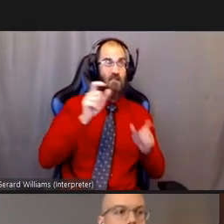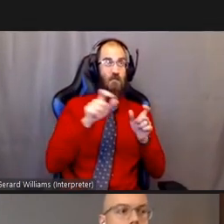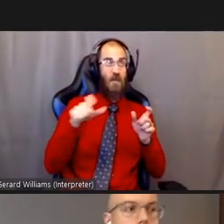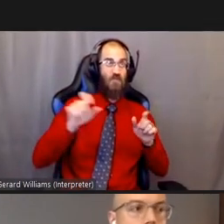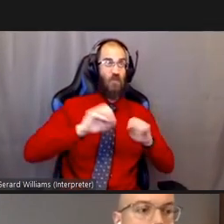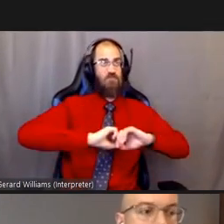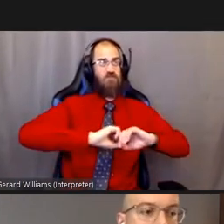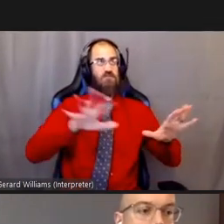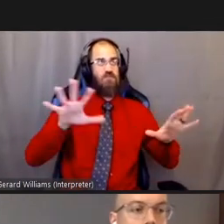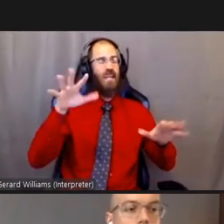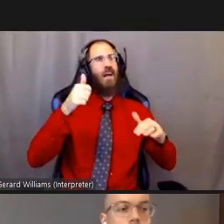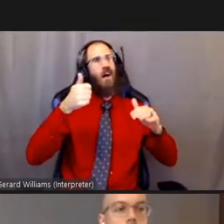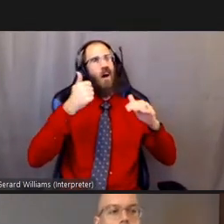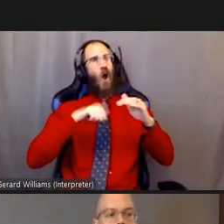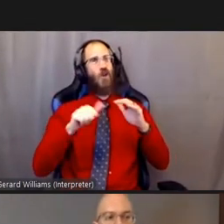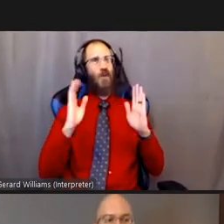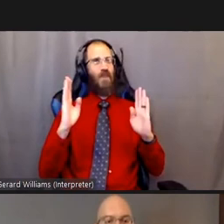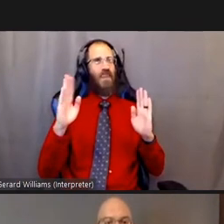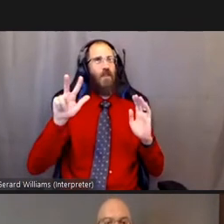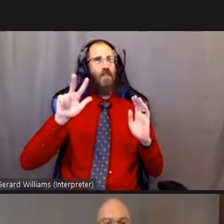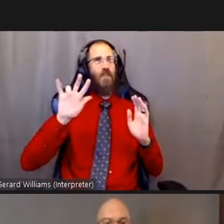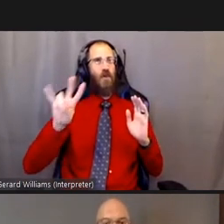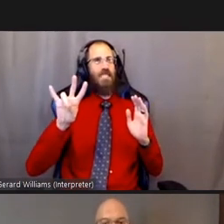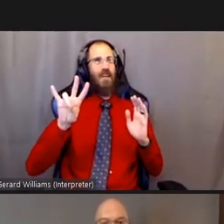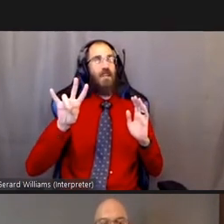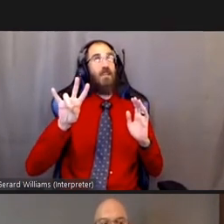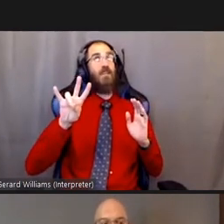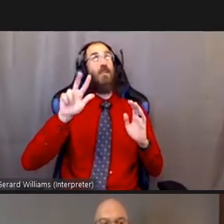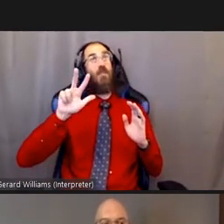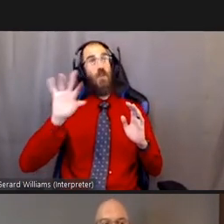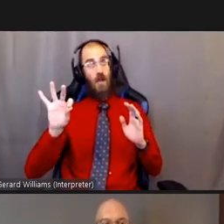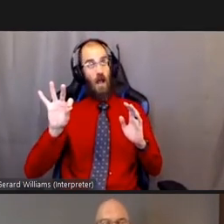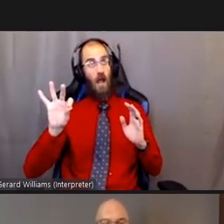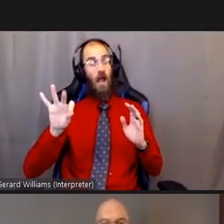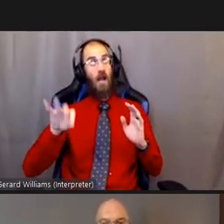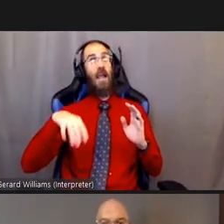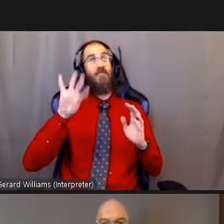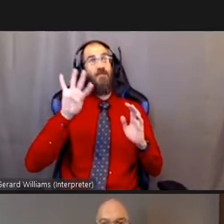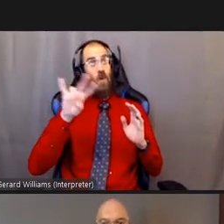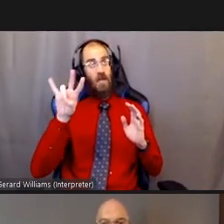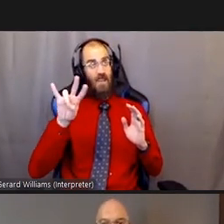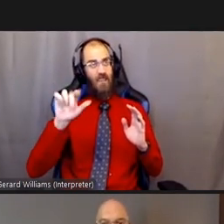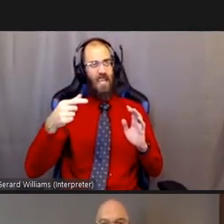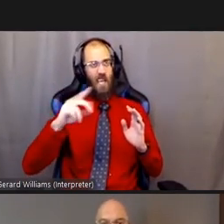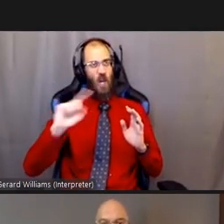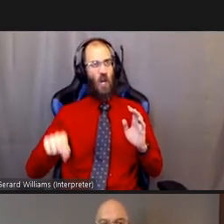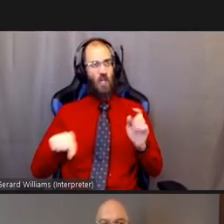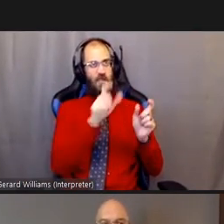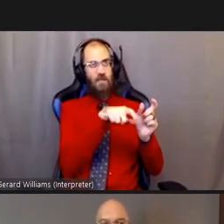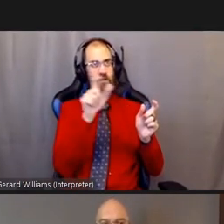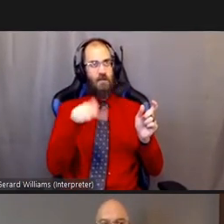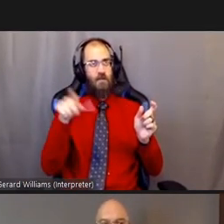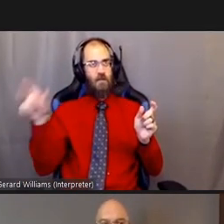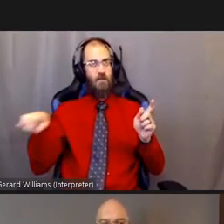the 37 gigahertz, 39 gigahertz, and 47 gigahertz bands.